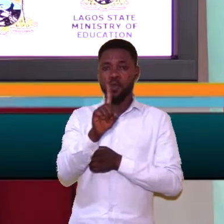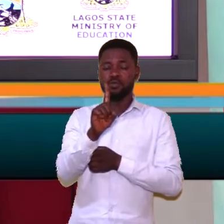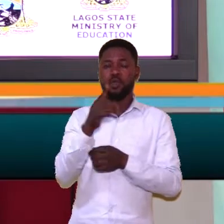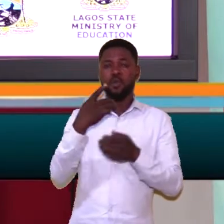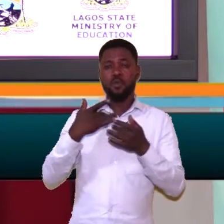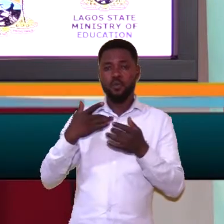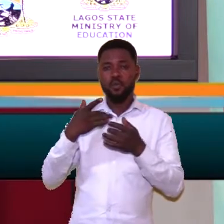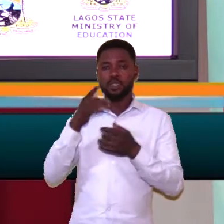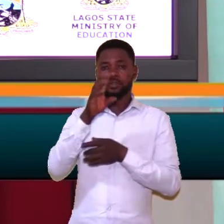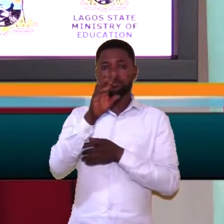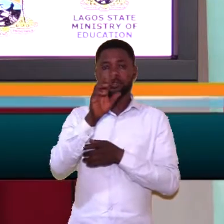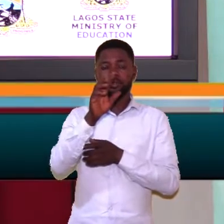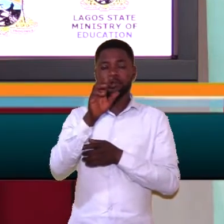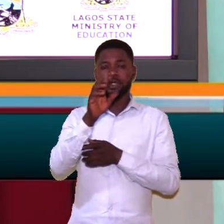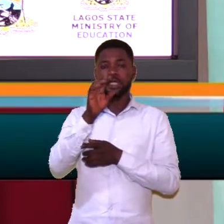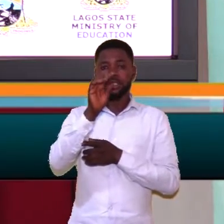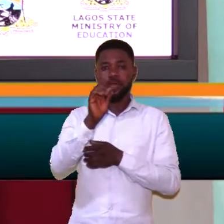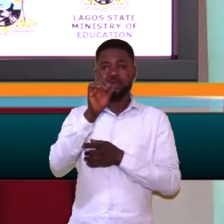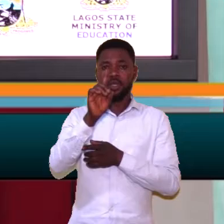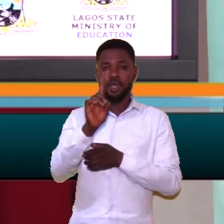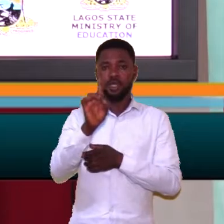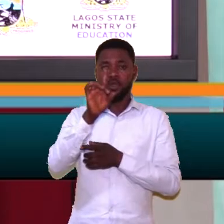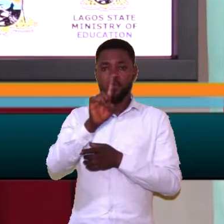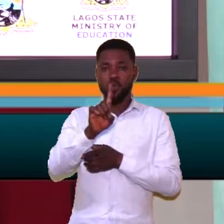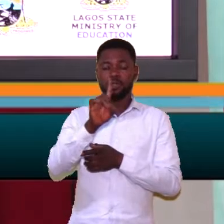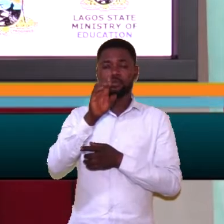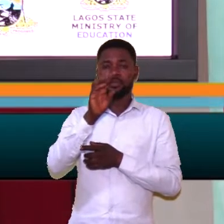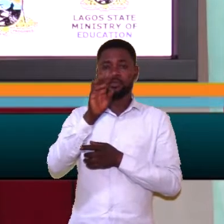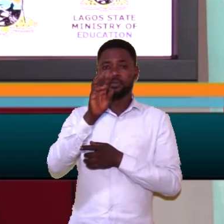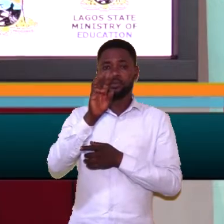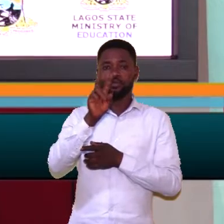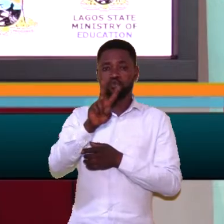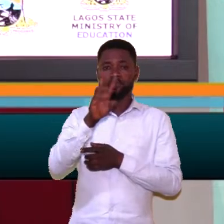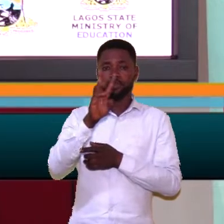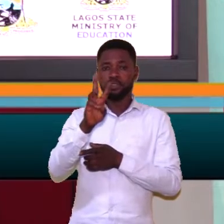081-26601-889. Yes, WhatsApp messages only on